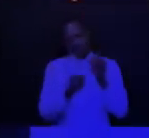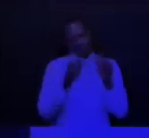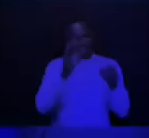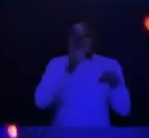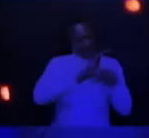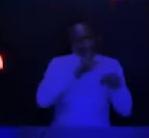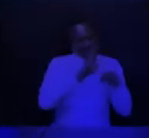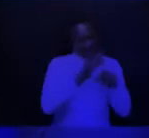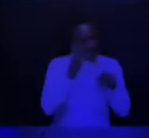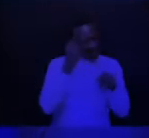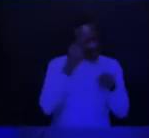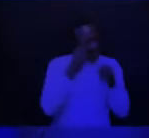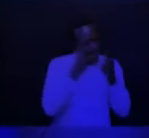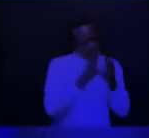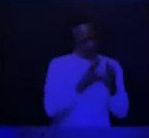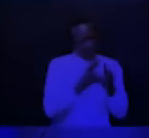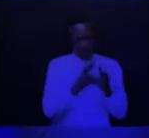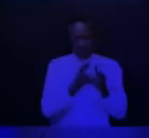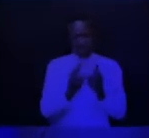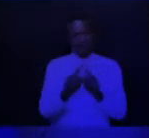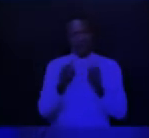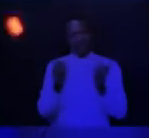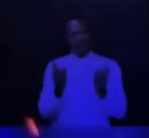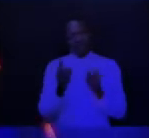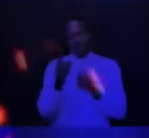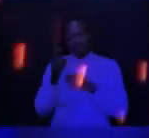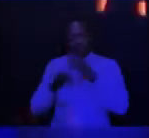The world wouldn't think this way.